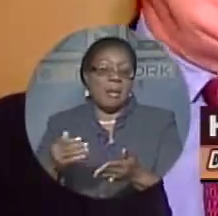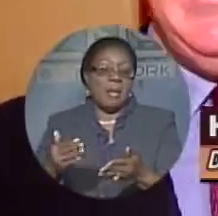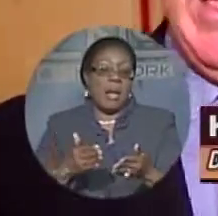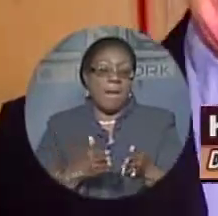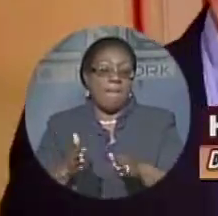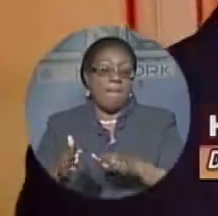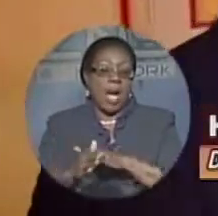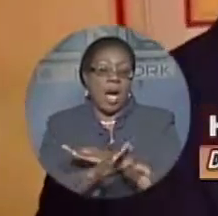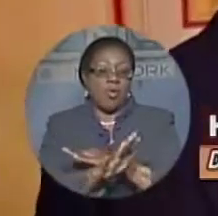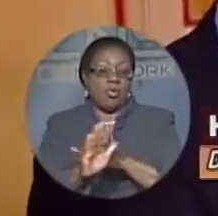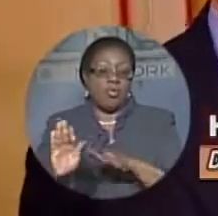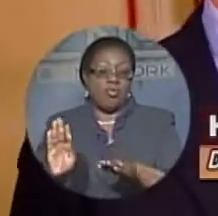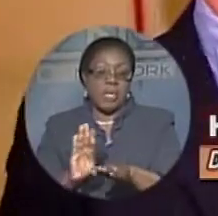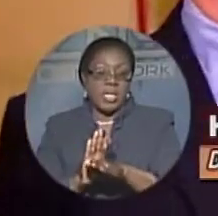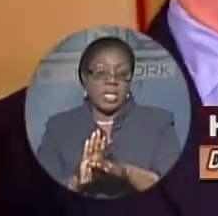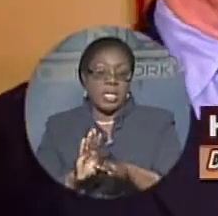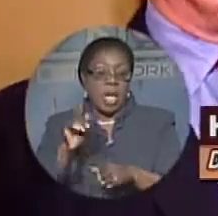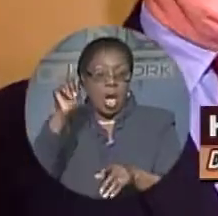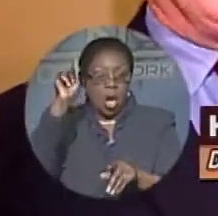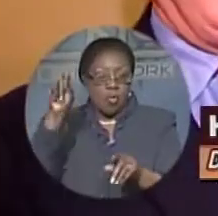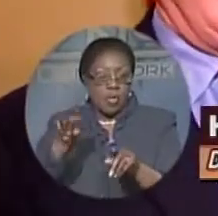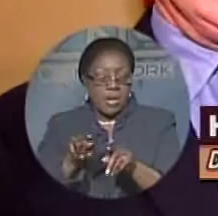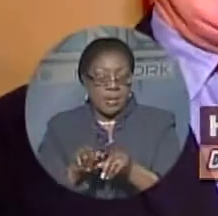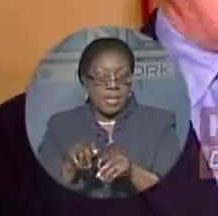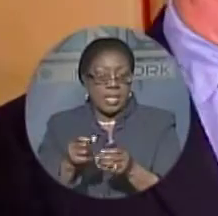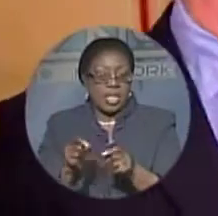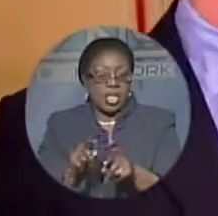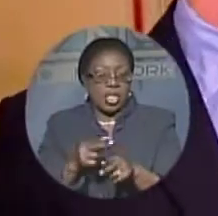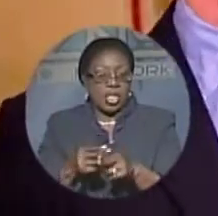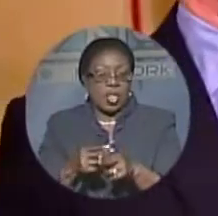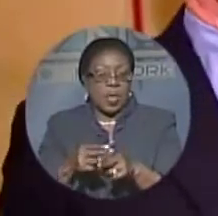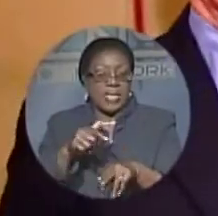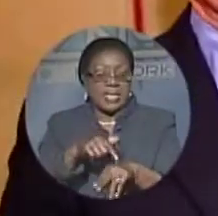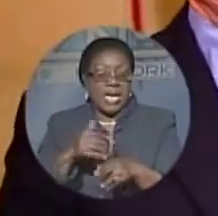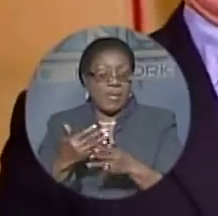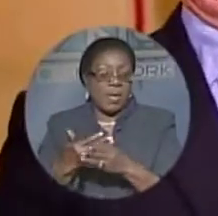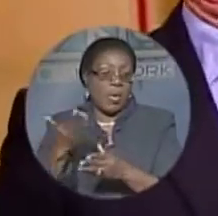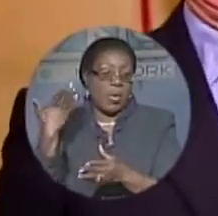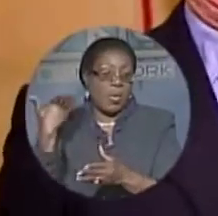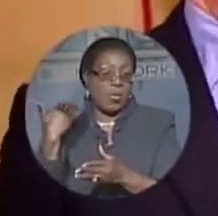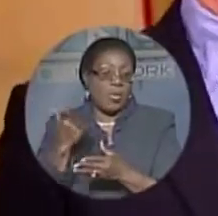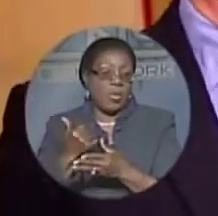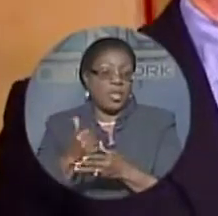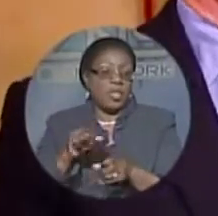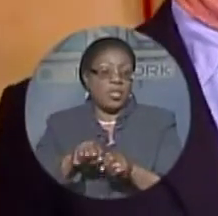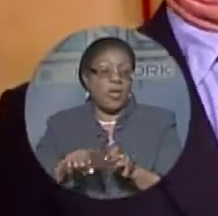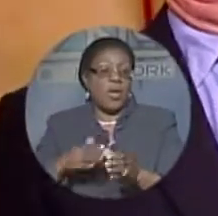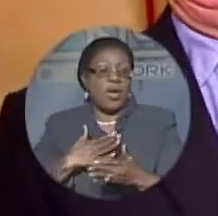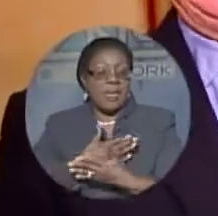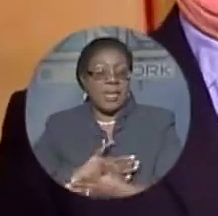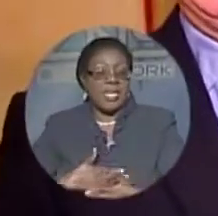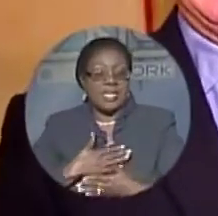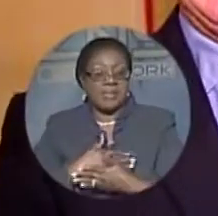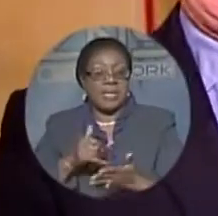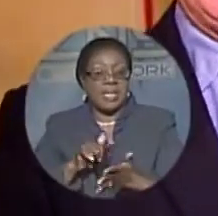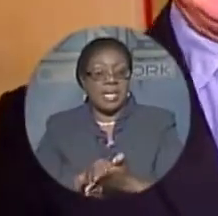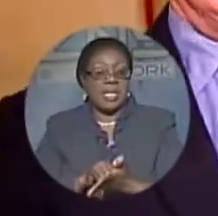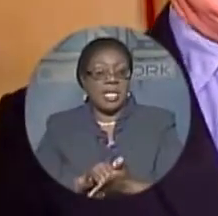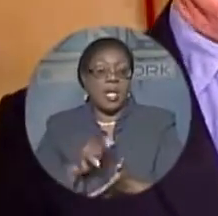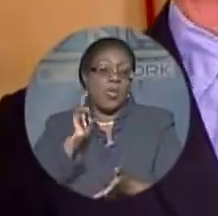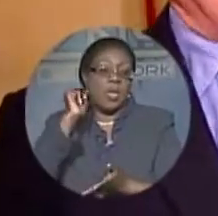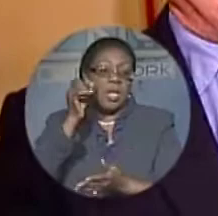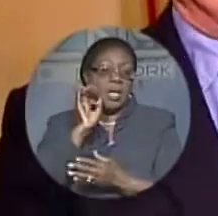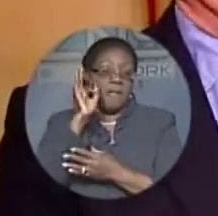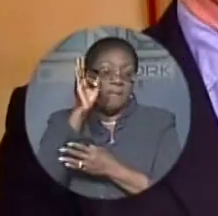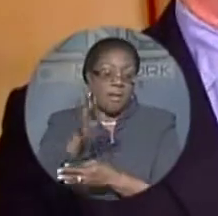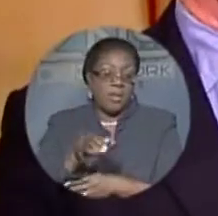ago, and the ambassador just informed me that it was officially ratified in Cuba this week, so we're very pleased at that. We're looking forward to